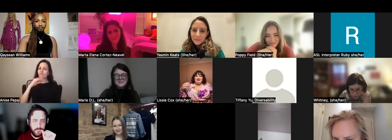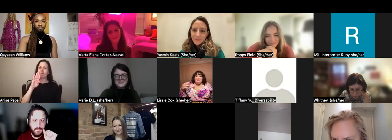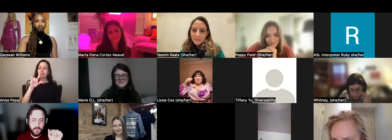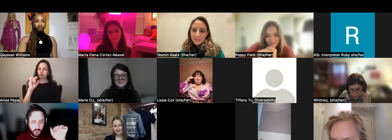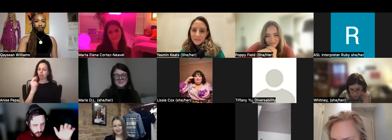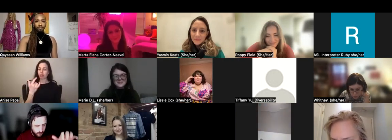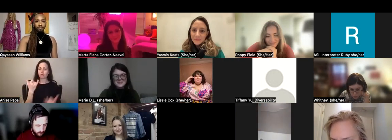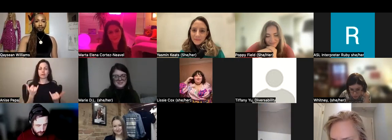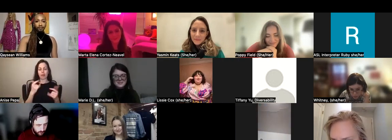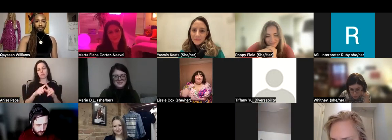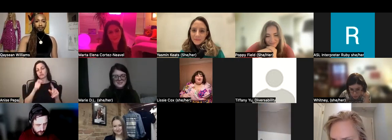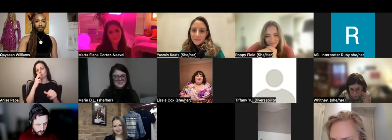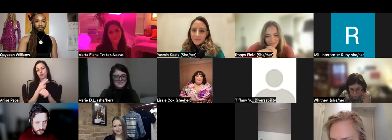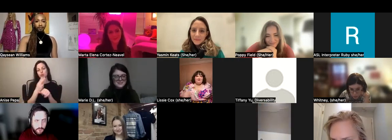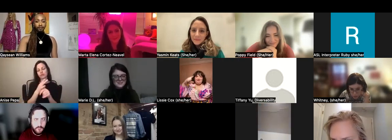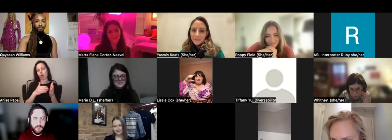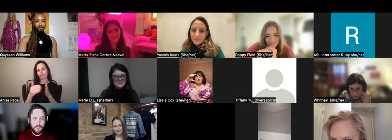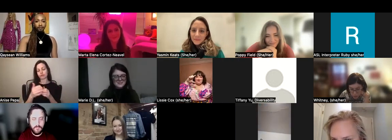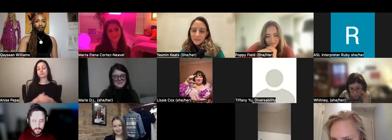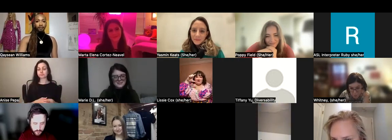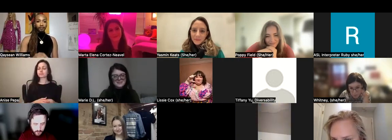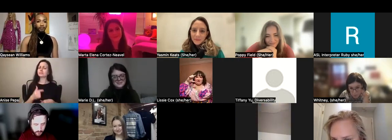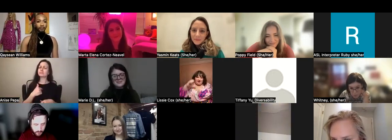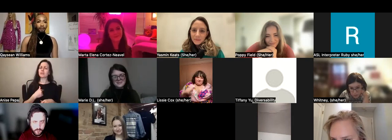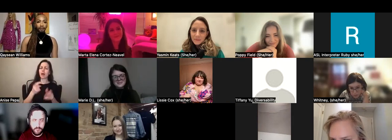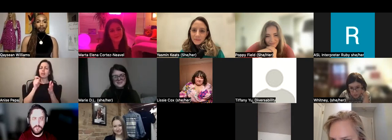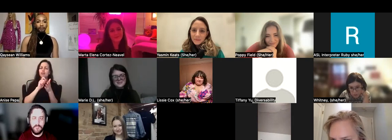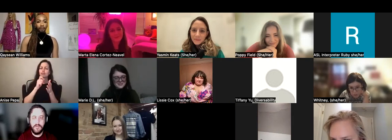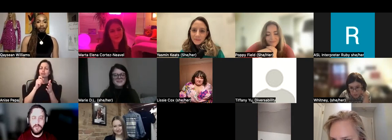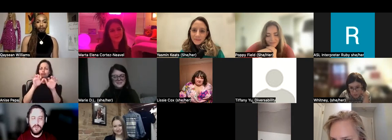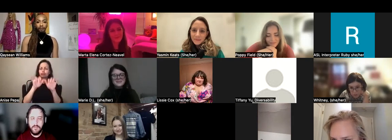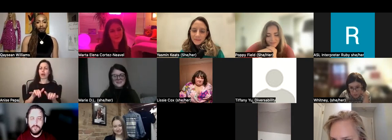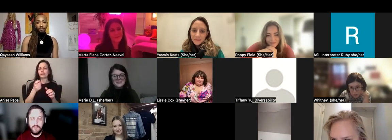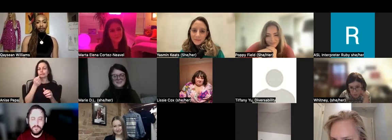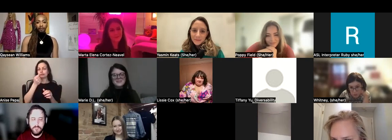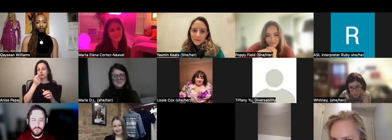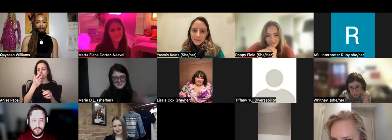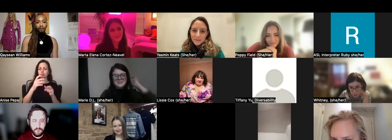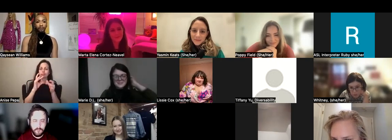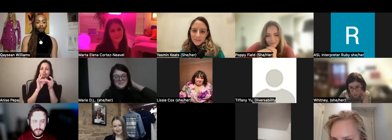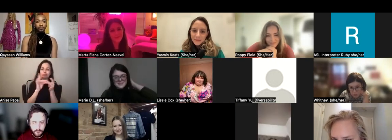And but I write little mini blogs in my captions on Instagram.